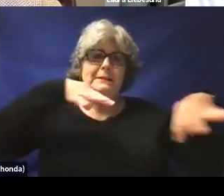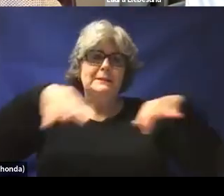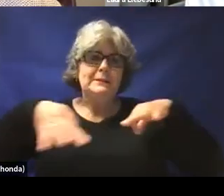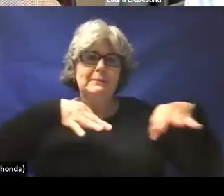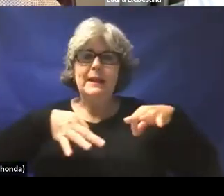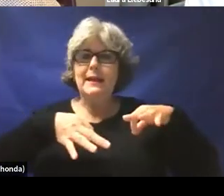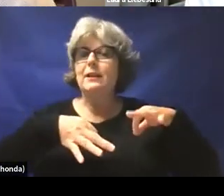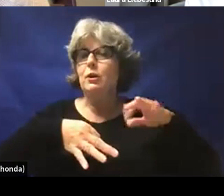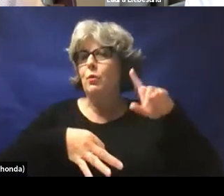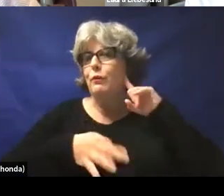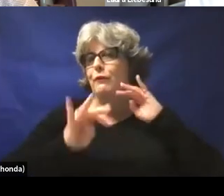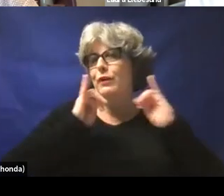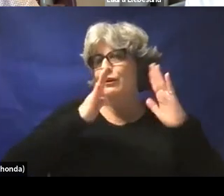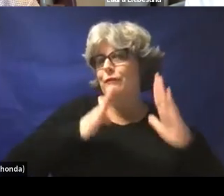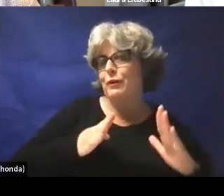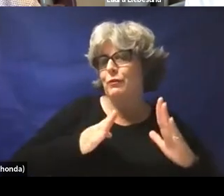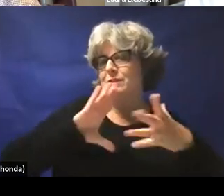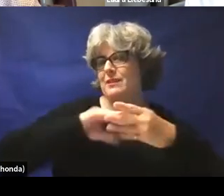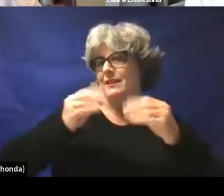our interviews and narrators there.